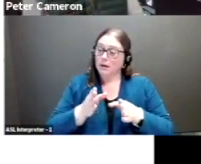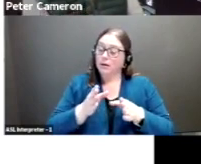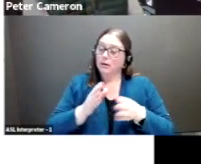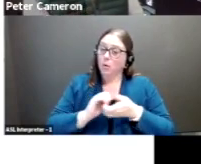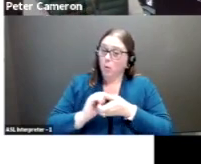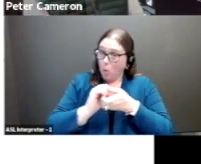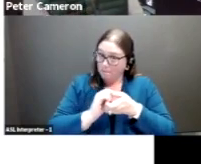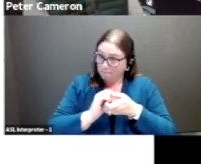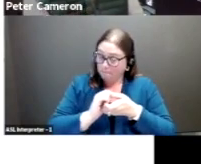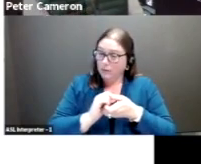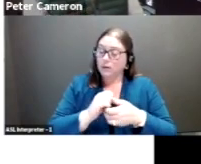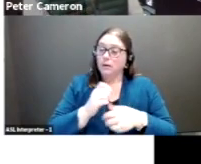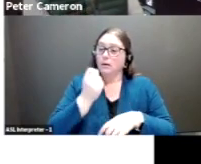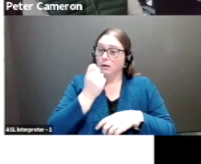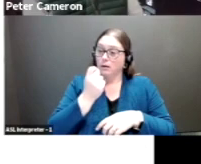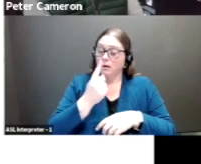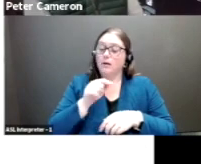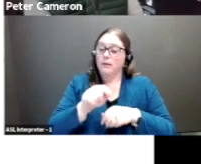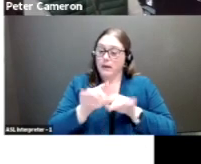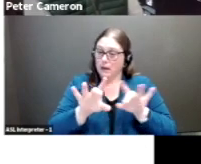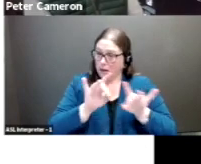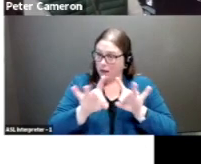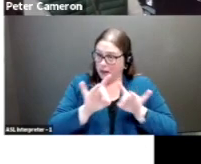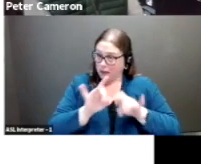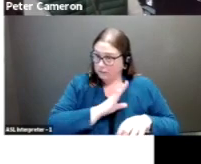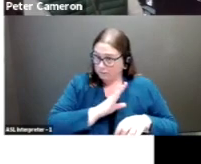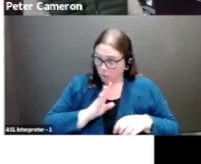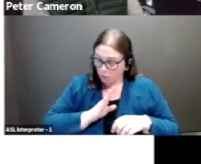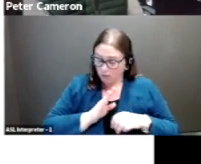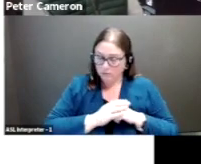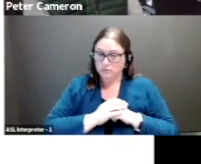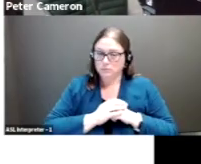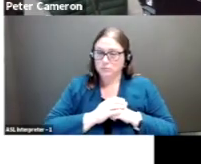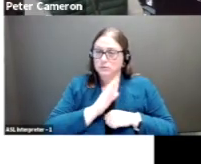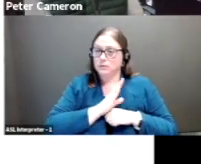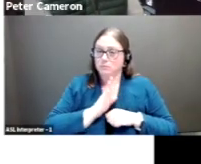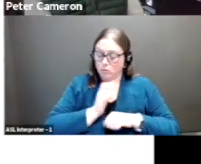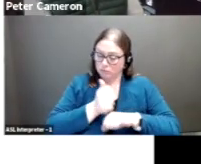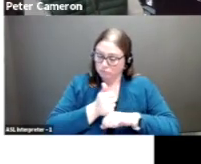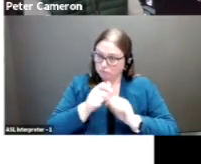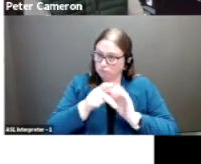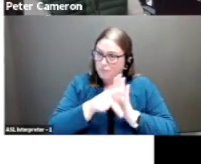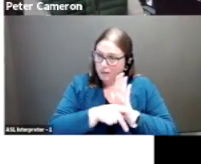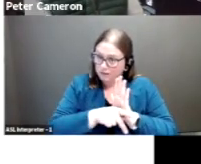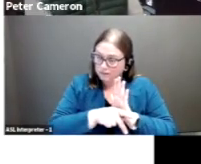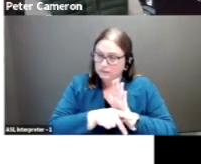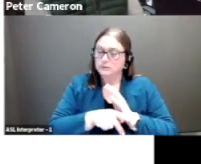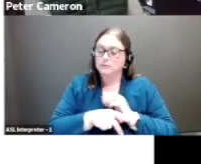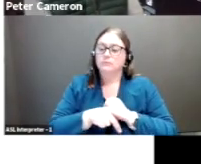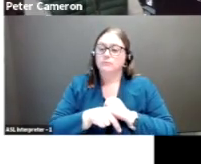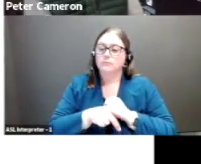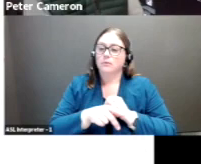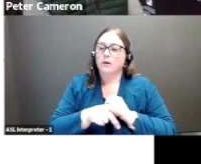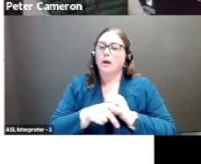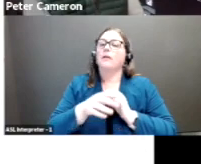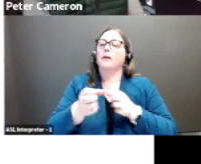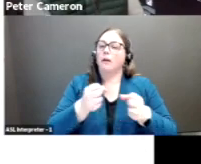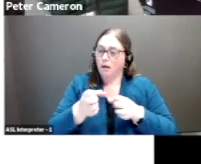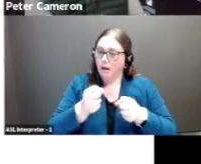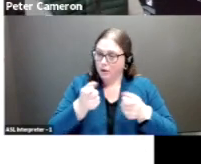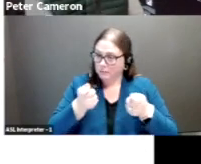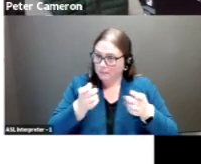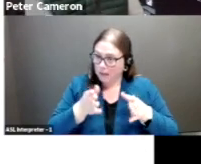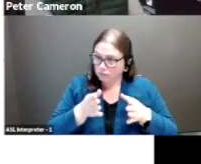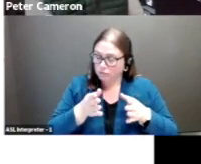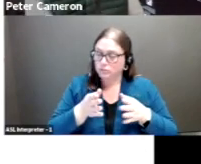board sets policies and hires senior management, and which then hires other staff